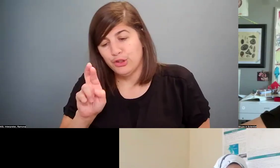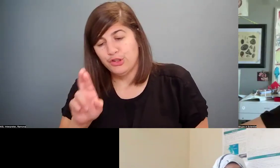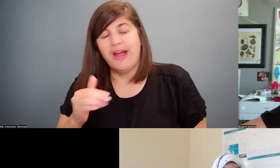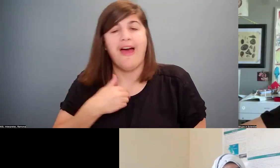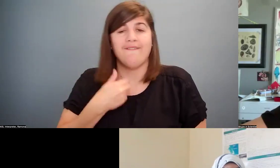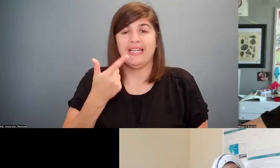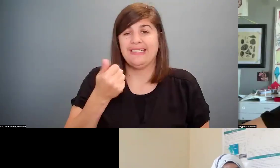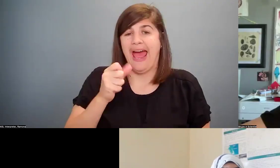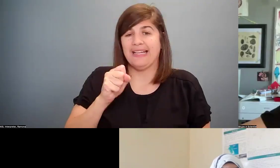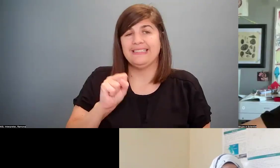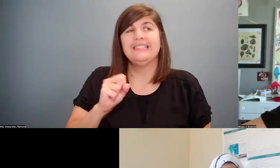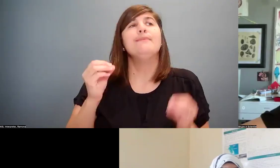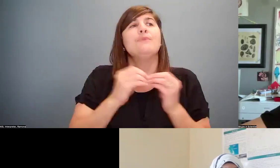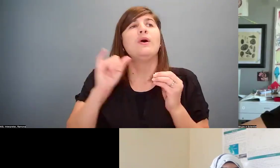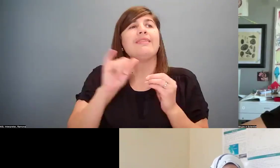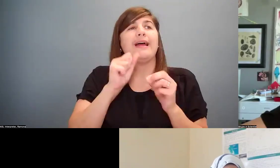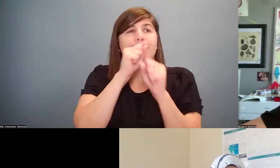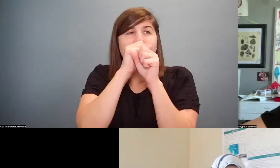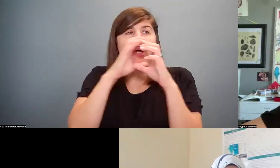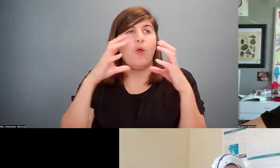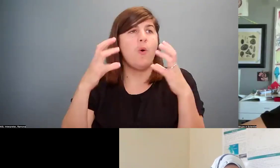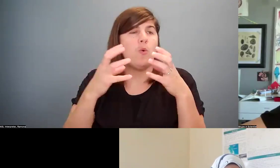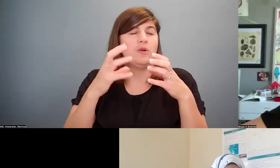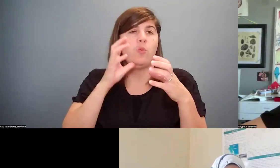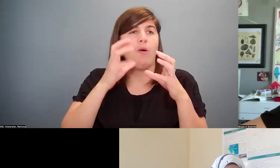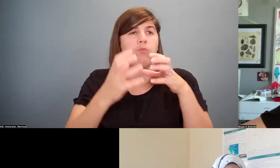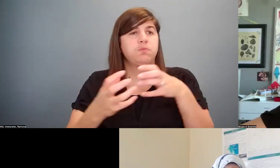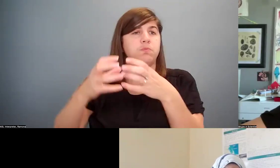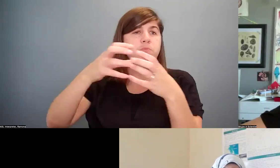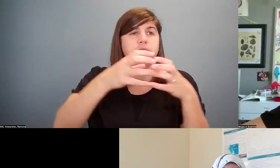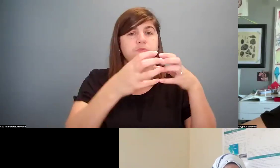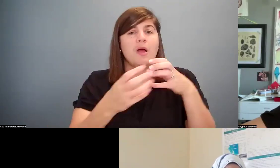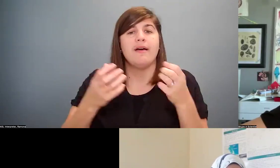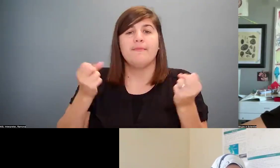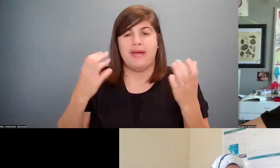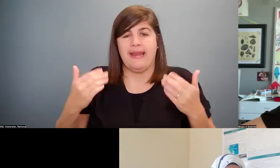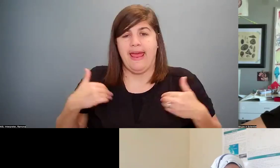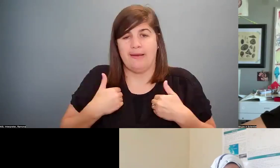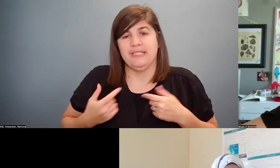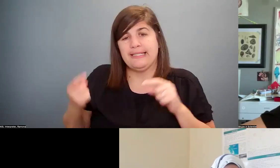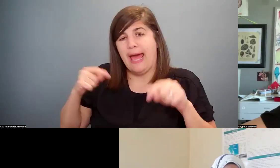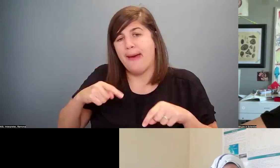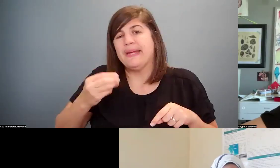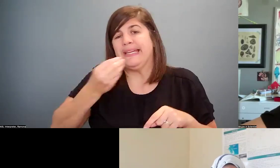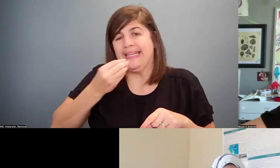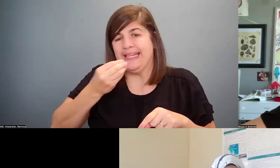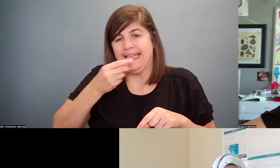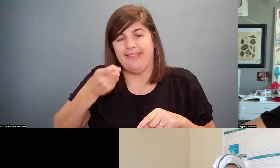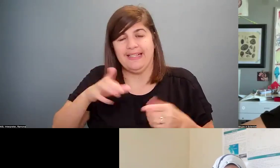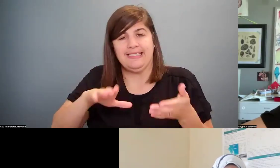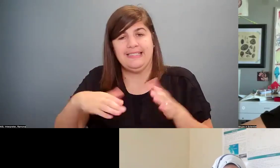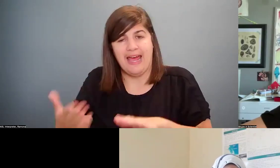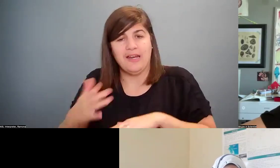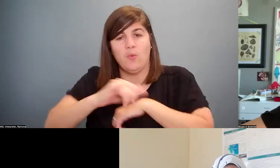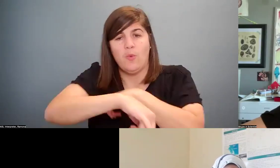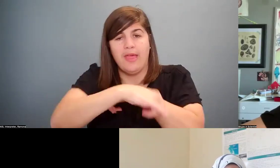balloon, and it will stay up at the surface. And at that time, you'll have a lot of animals that come and scavenge on it. That's generally when the sharks and the birds